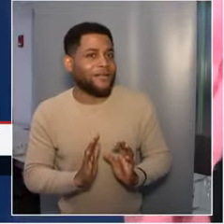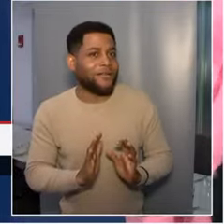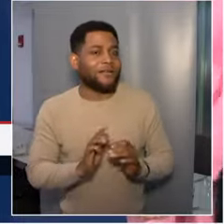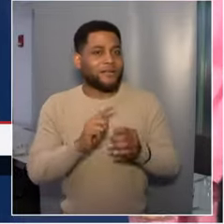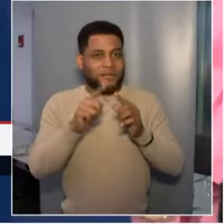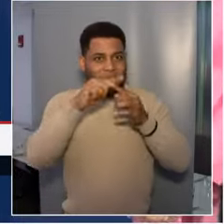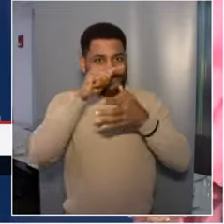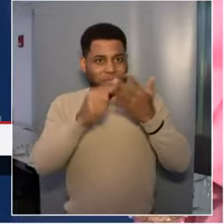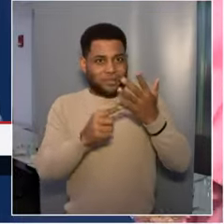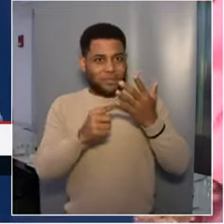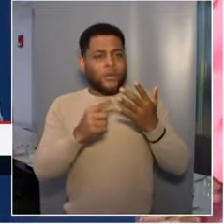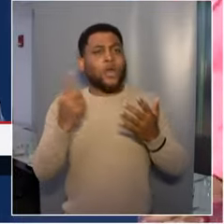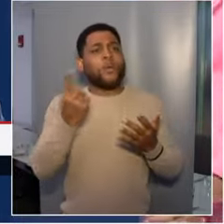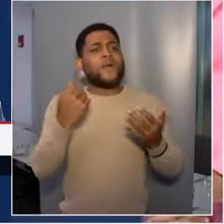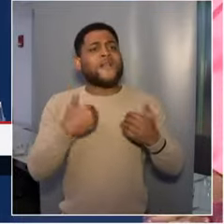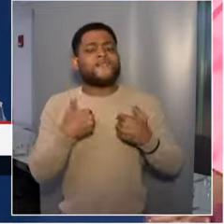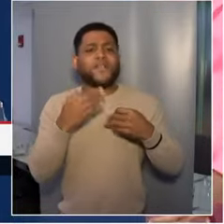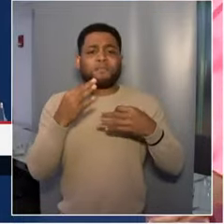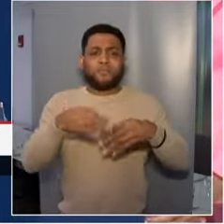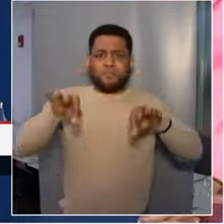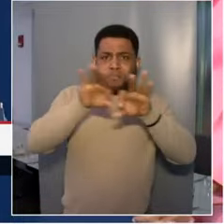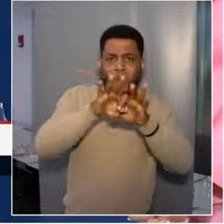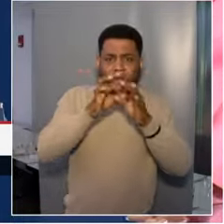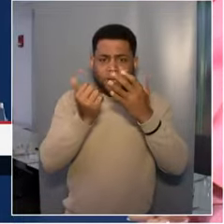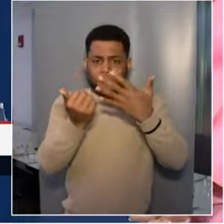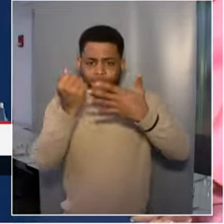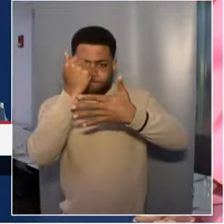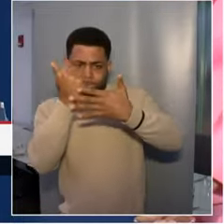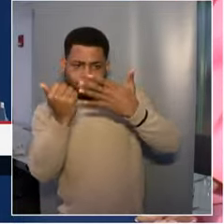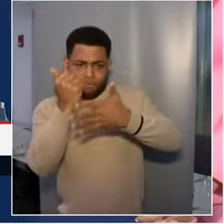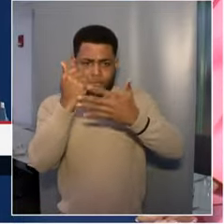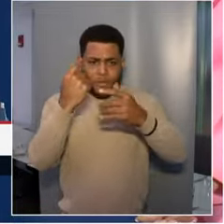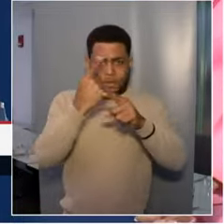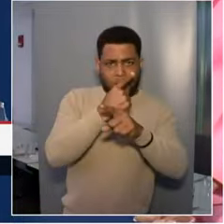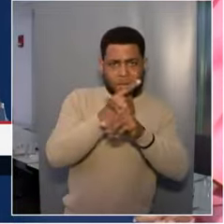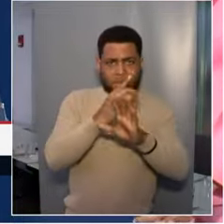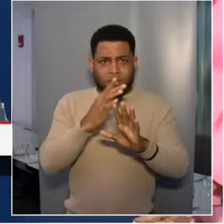up what's important, what's going to be delivered. And